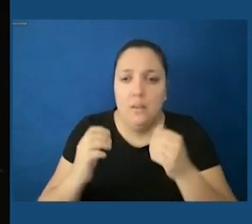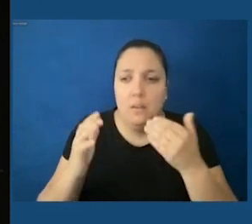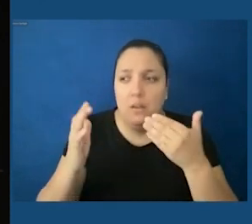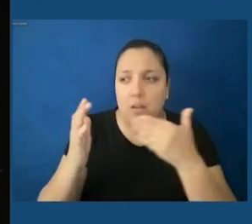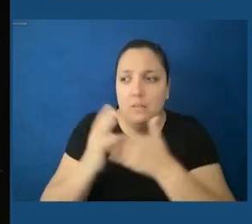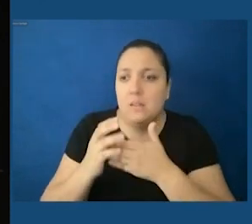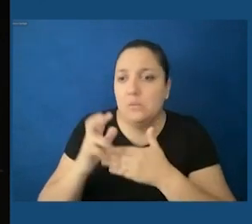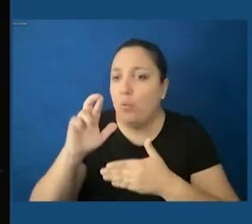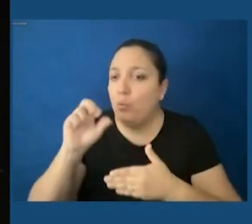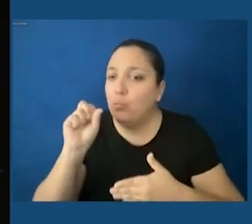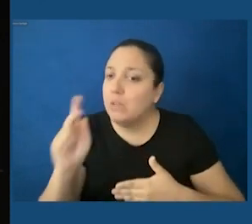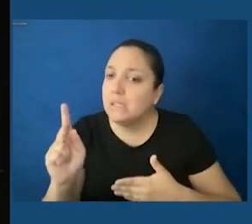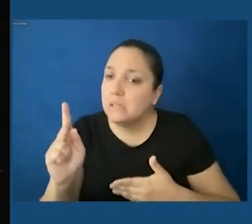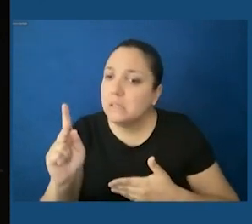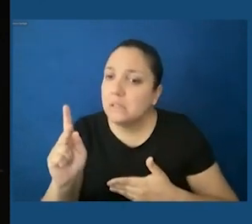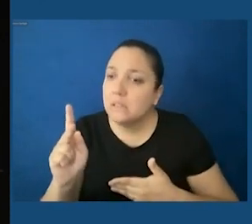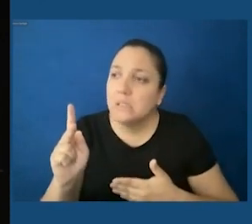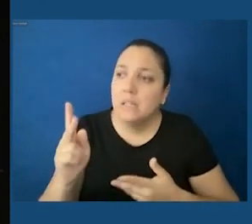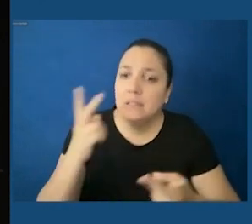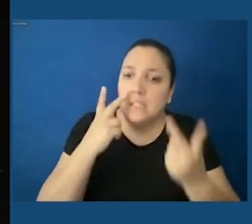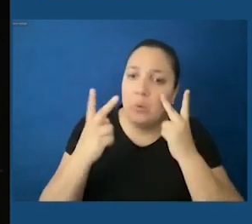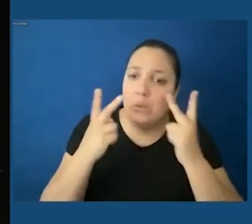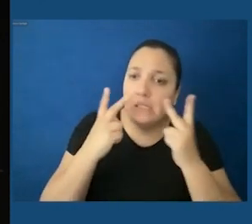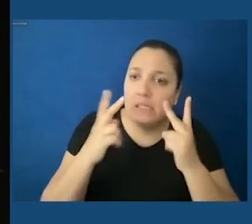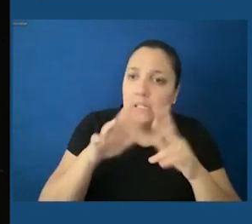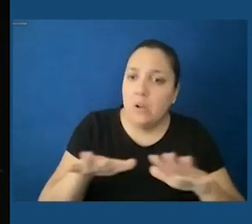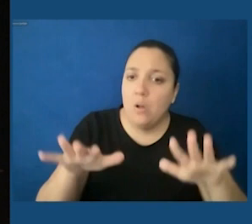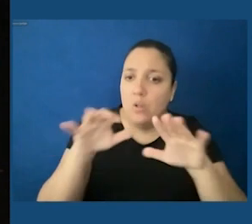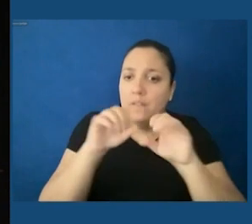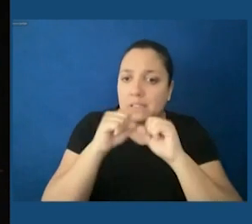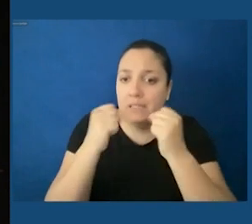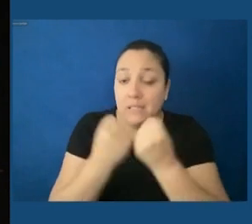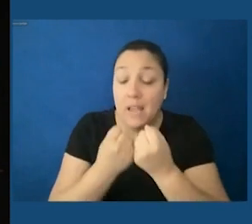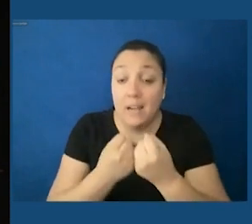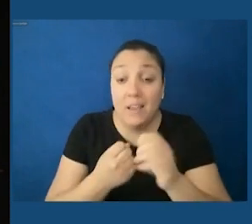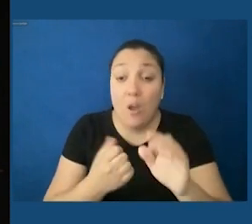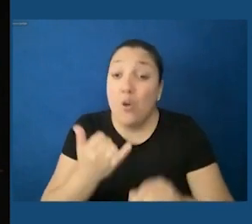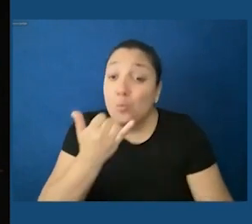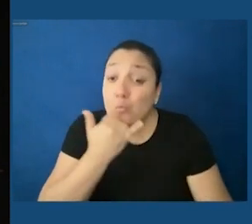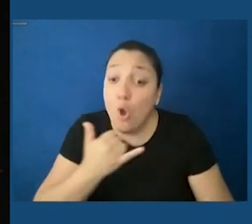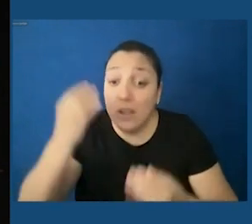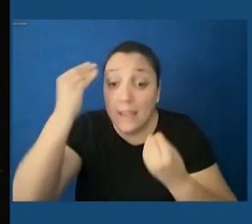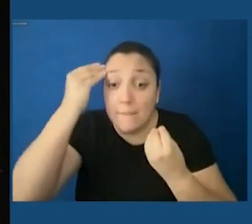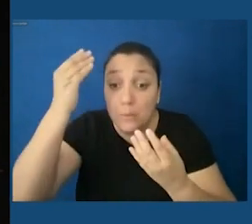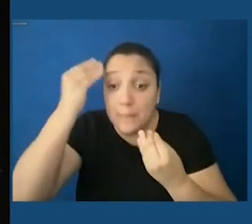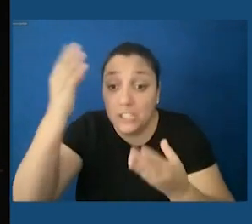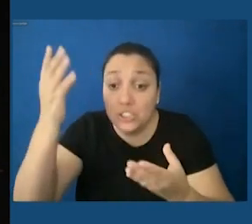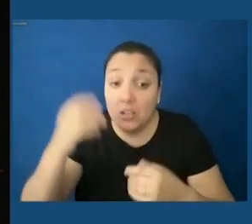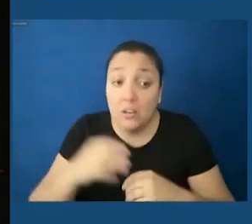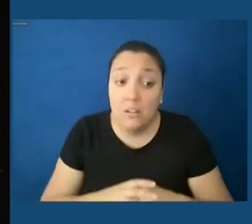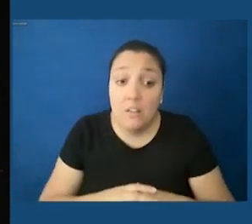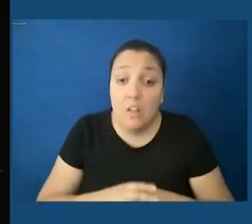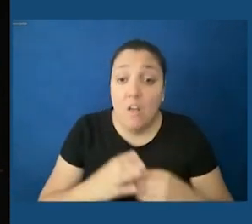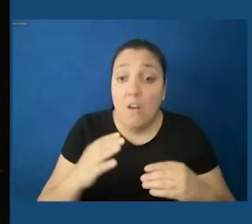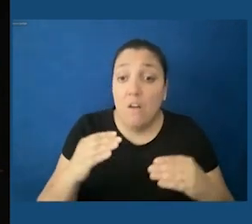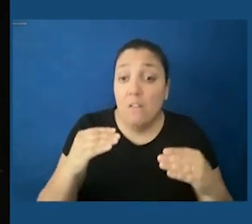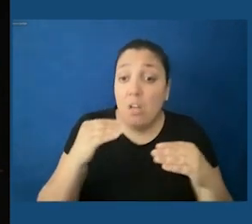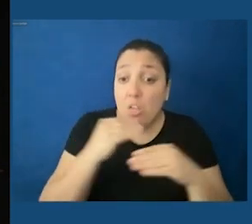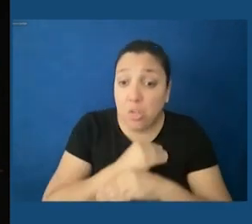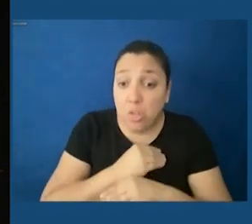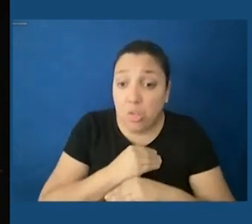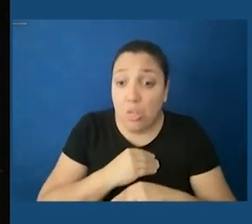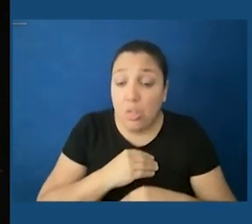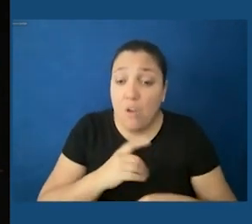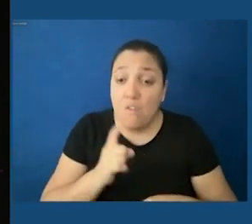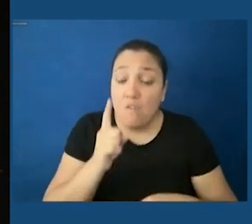risks that are posed in our society, that the misinformation, the false narratives that can come into somebody's